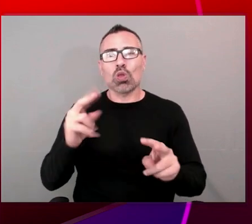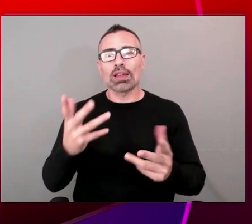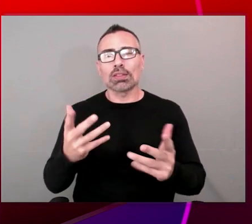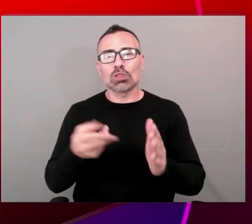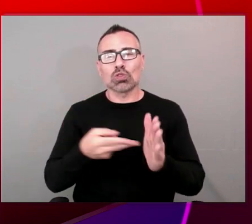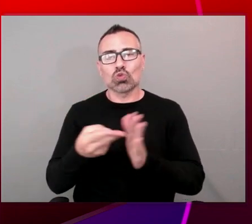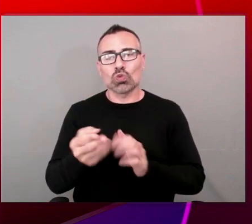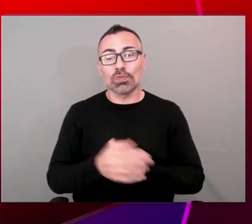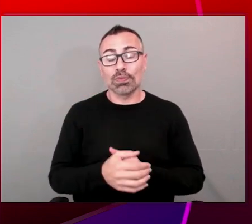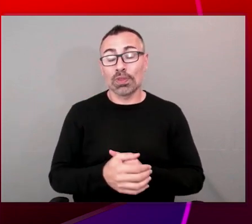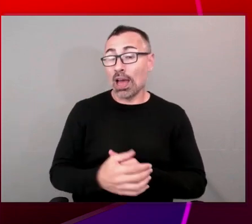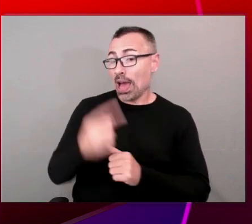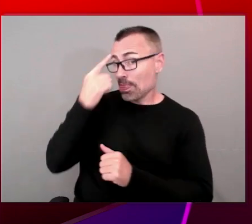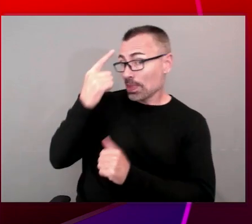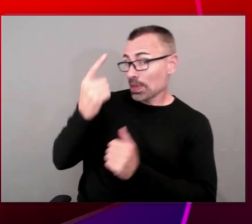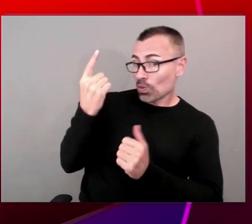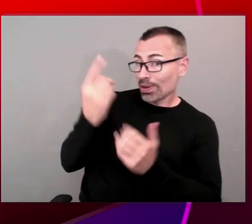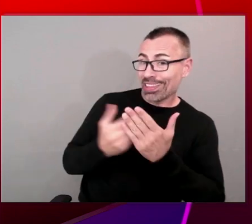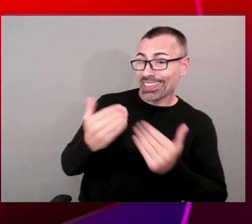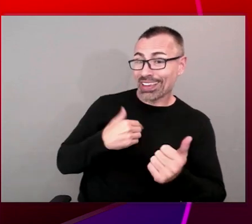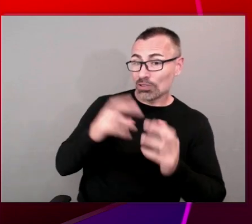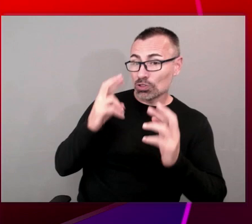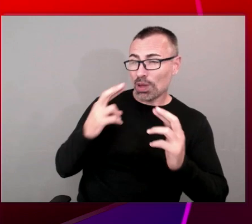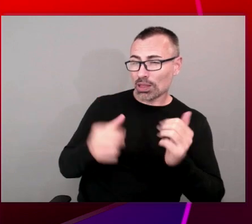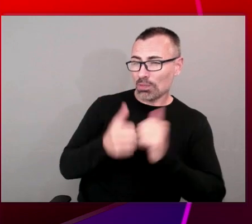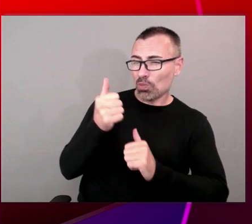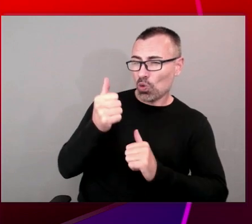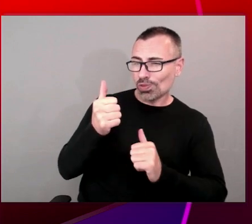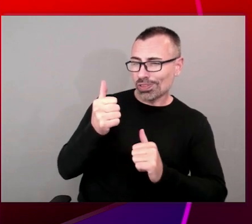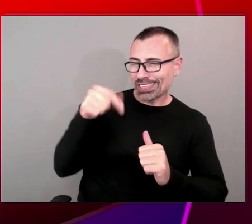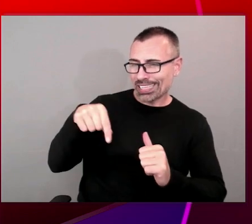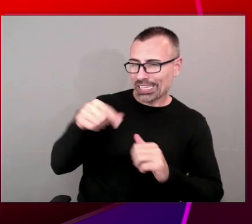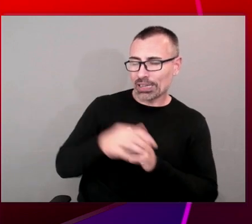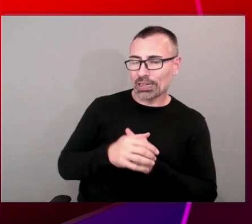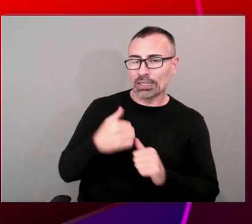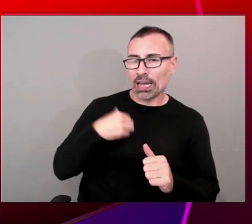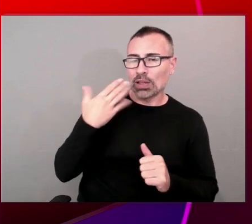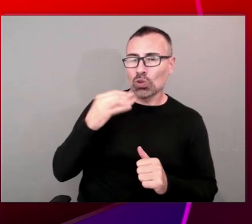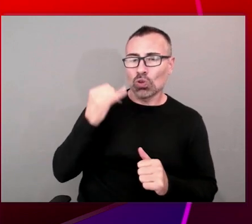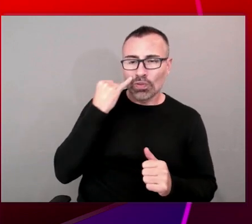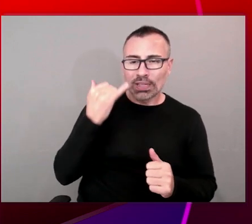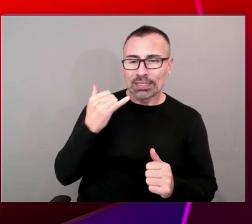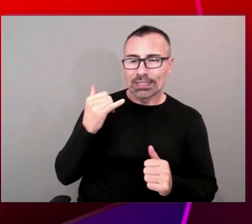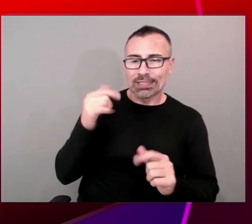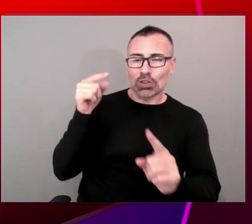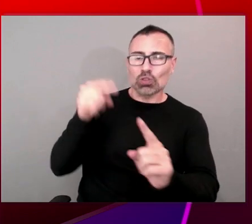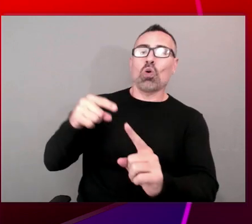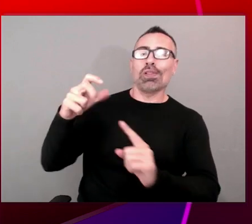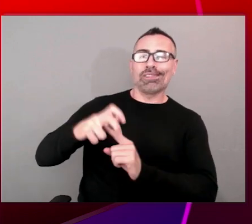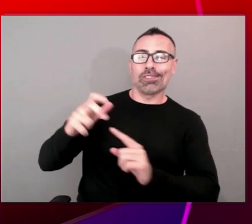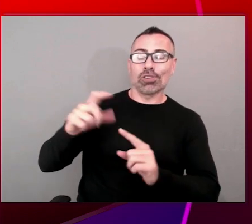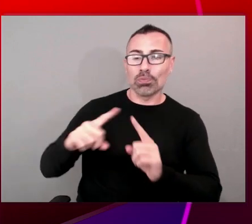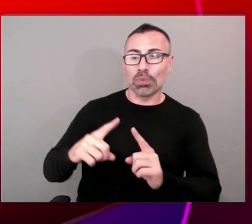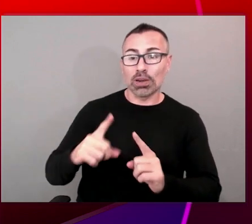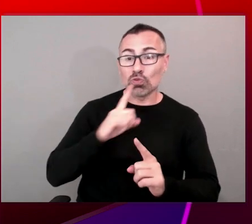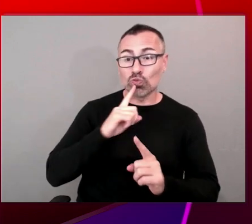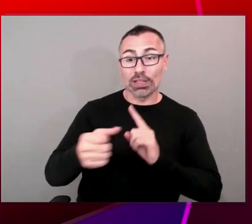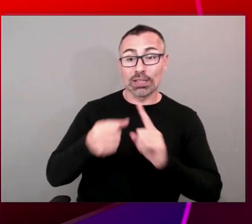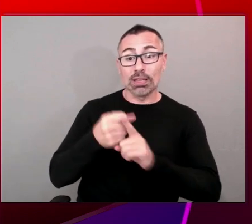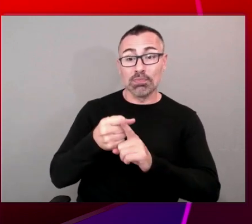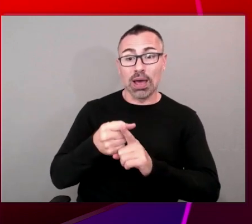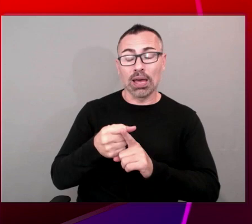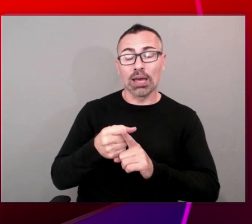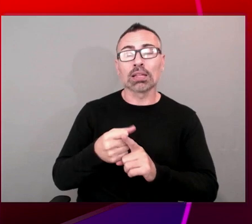one of the things I respect the most about Heroes, and I don't even know if this is what Heroes set out to do, but it is definitely the impact they have, is